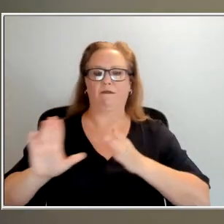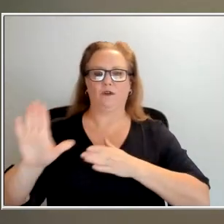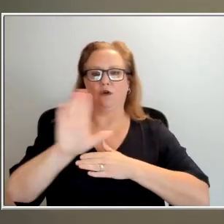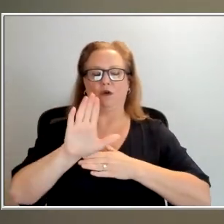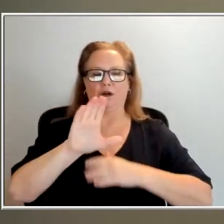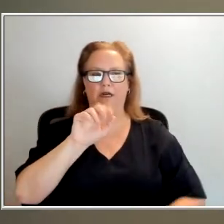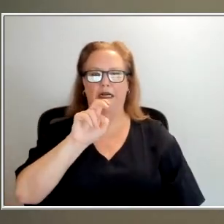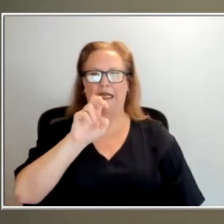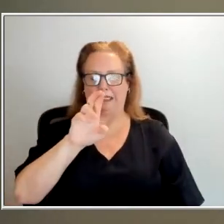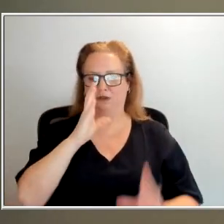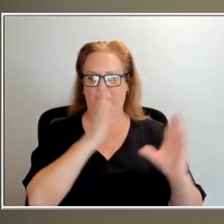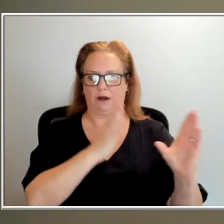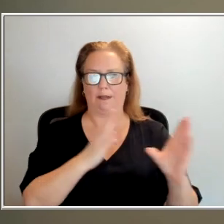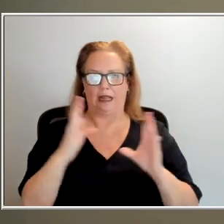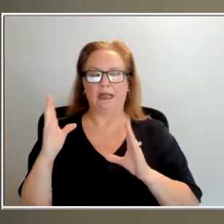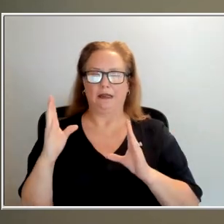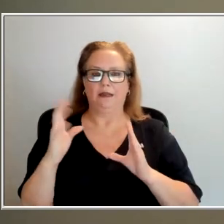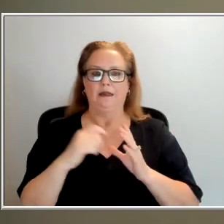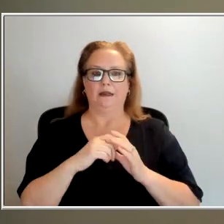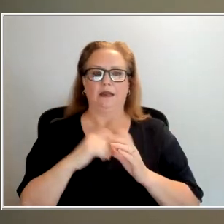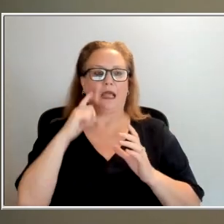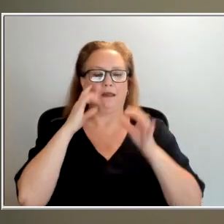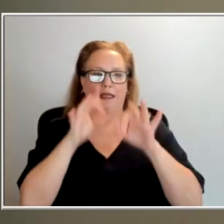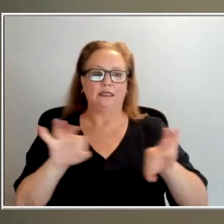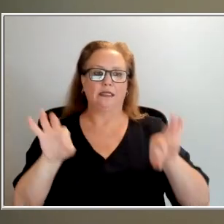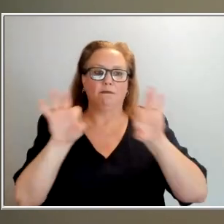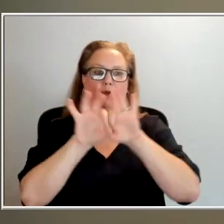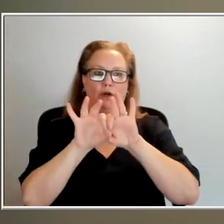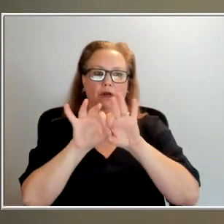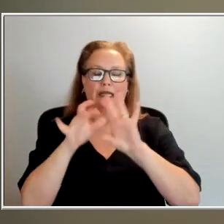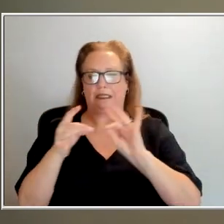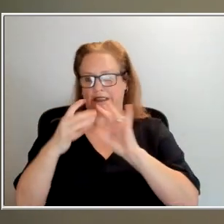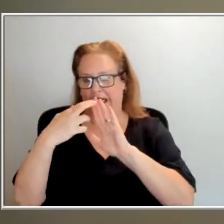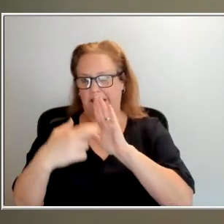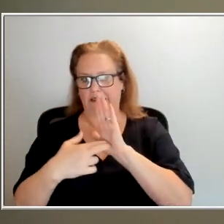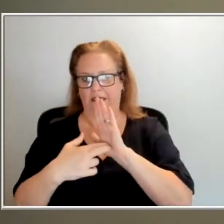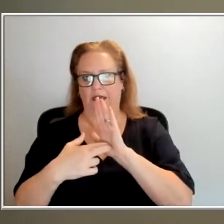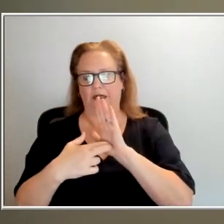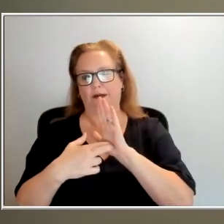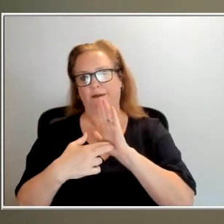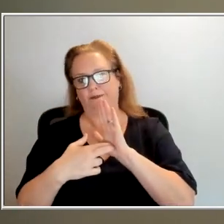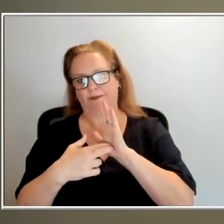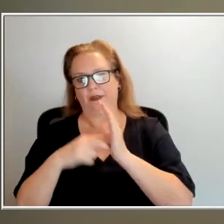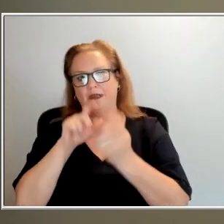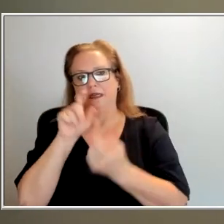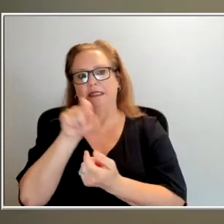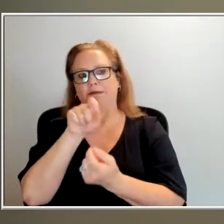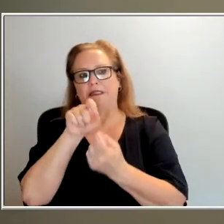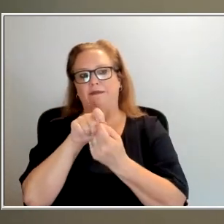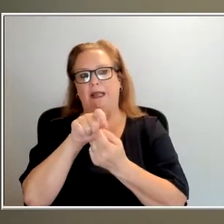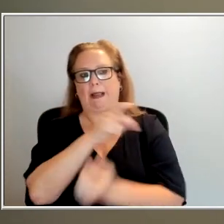cancer plan. I do think it's important to say, although these guidelines are only specific to